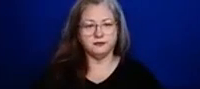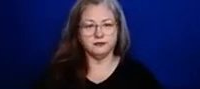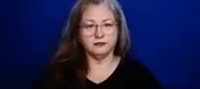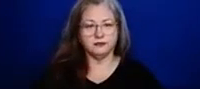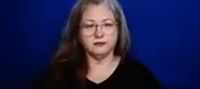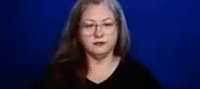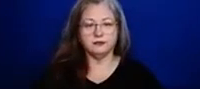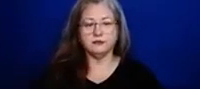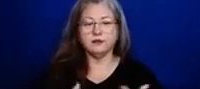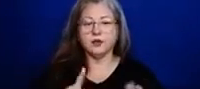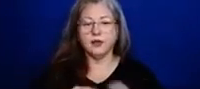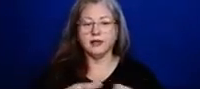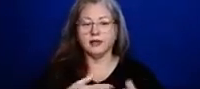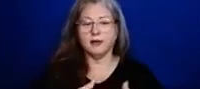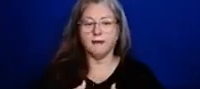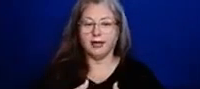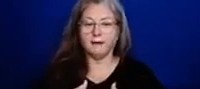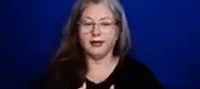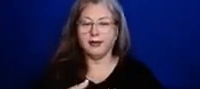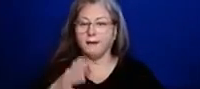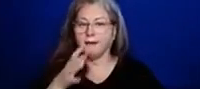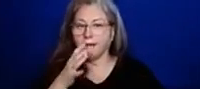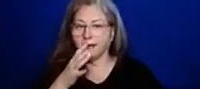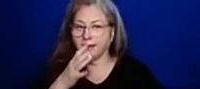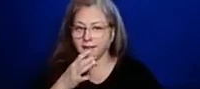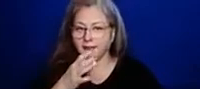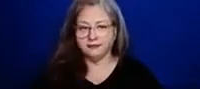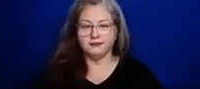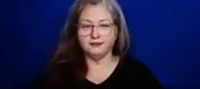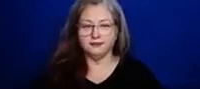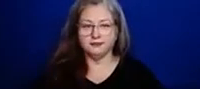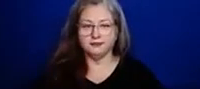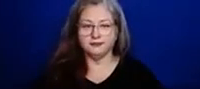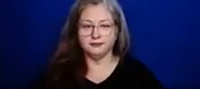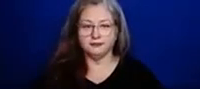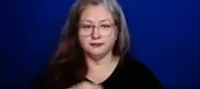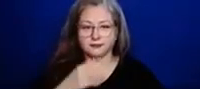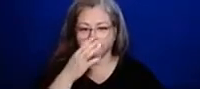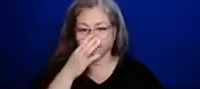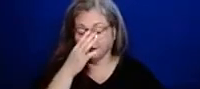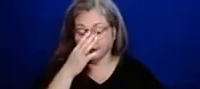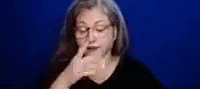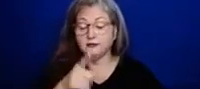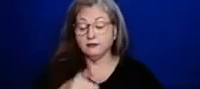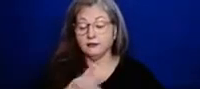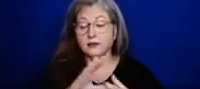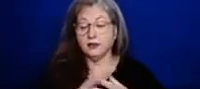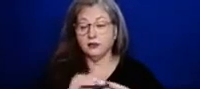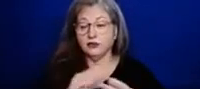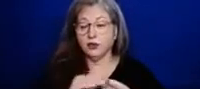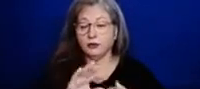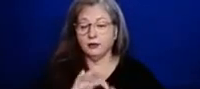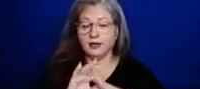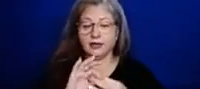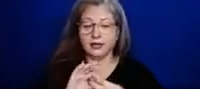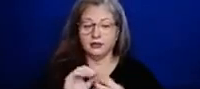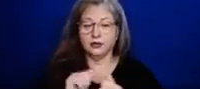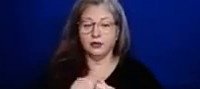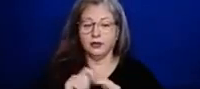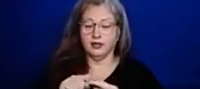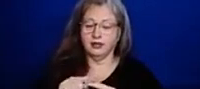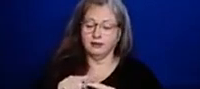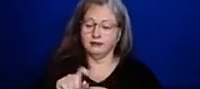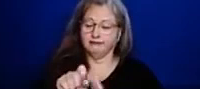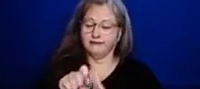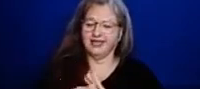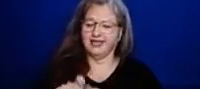What about the bebé madera? Well, that's a story that it's linked with Texas,